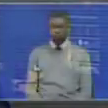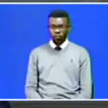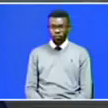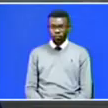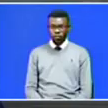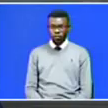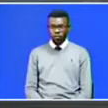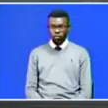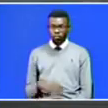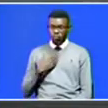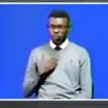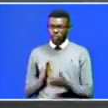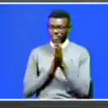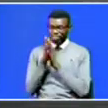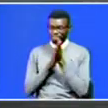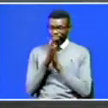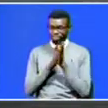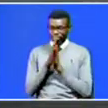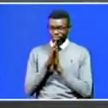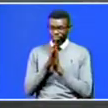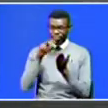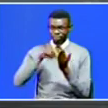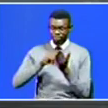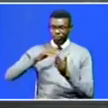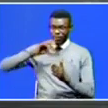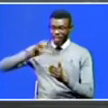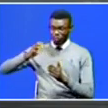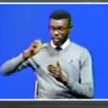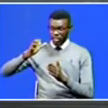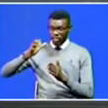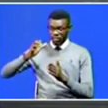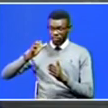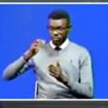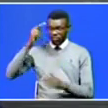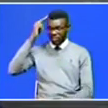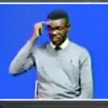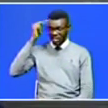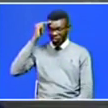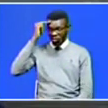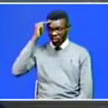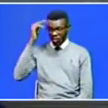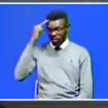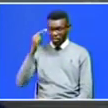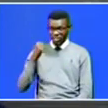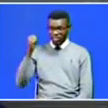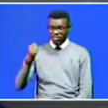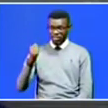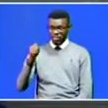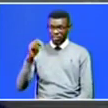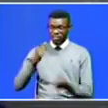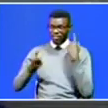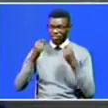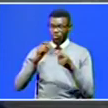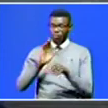Moving on, aspirants eyeing county electoral positions in Narok, Kajiado, Kericho, Bomet, Kakamega,